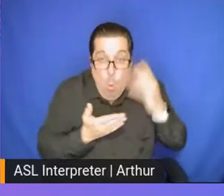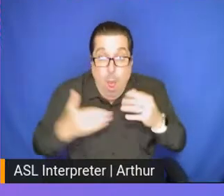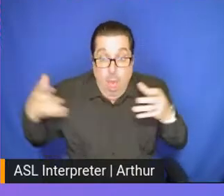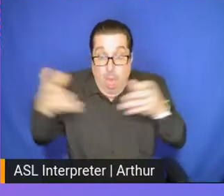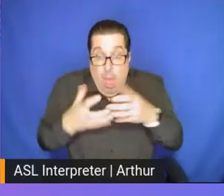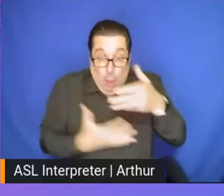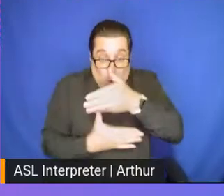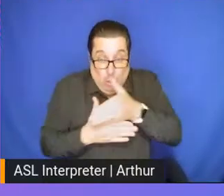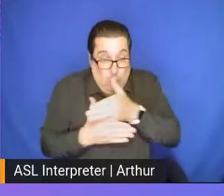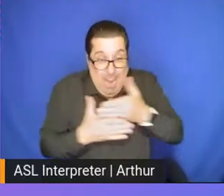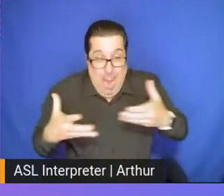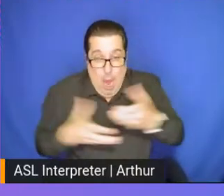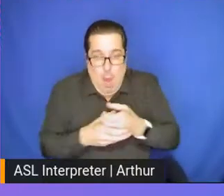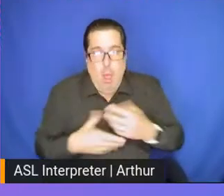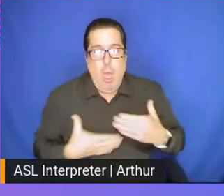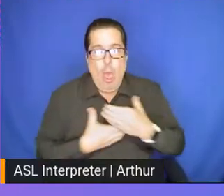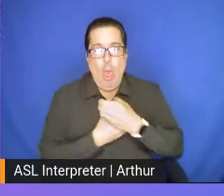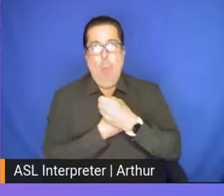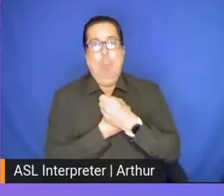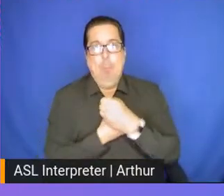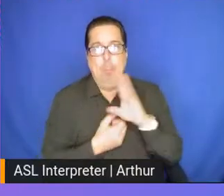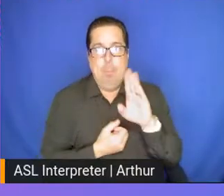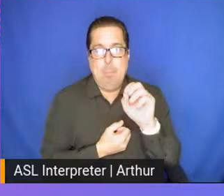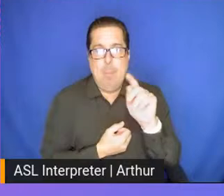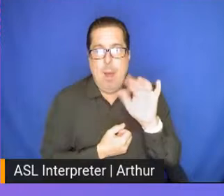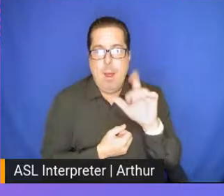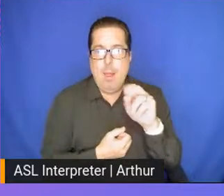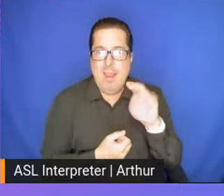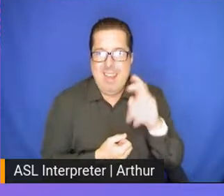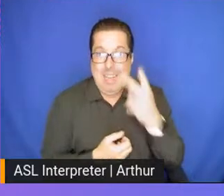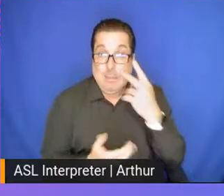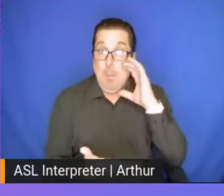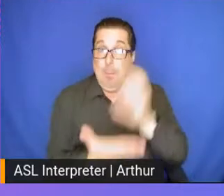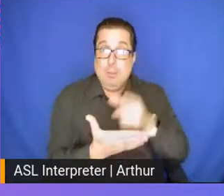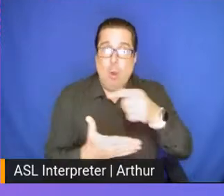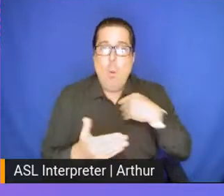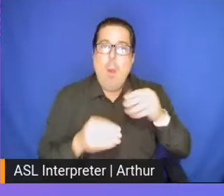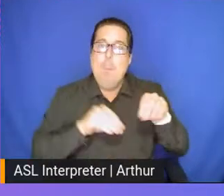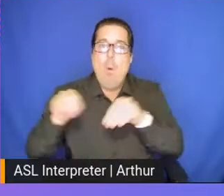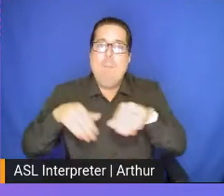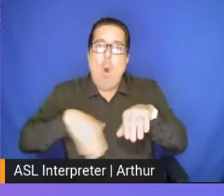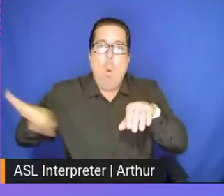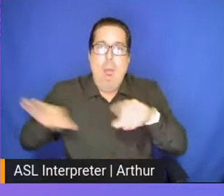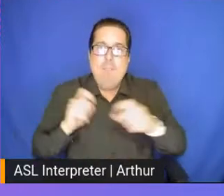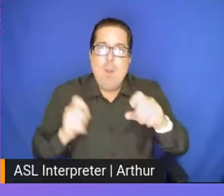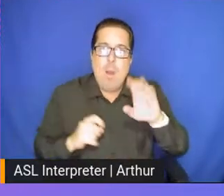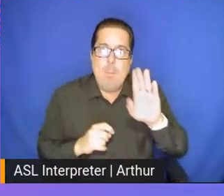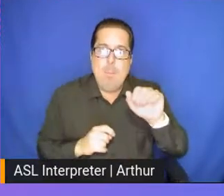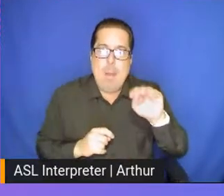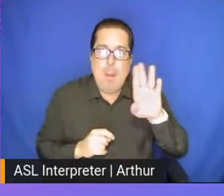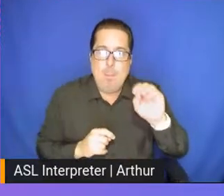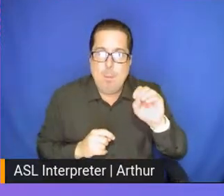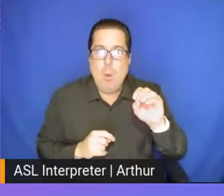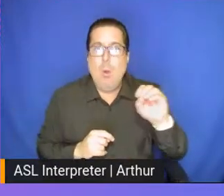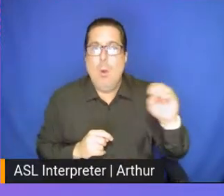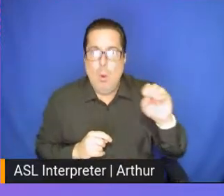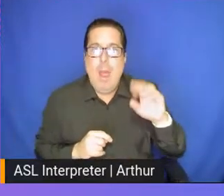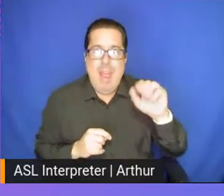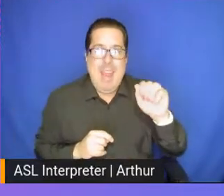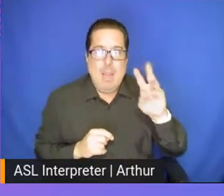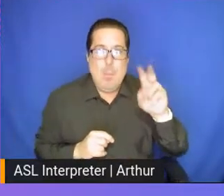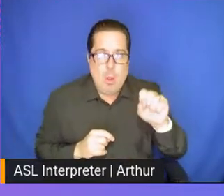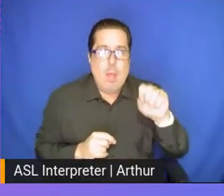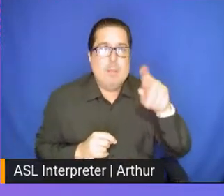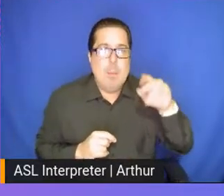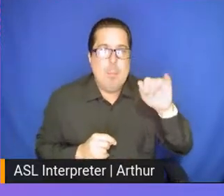can see here on this picture, is we moved away from Bamboo and went all in with AWS Code Pipeline and Code